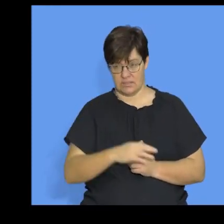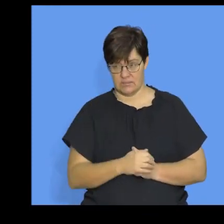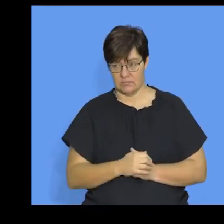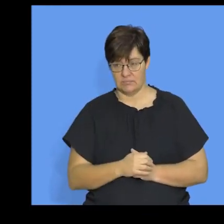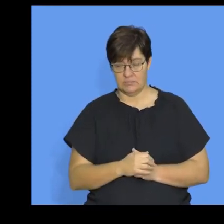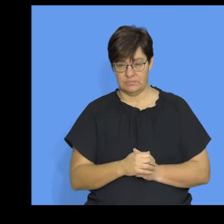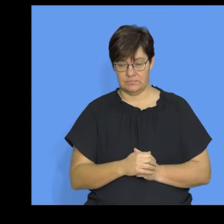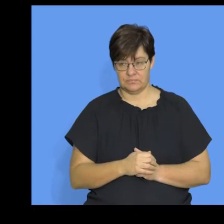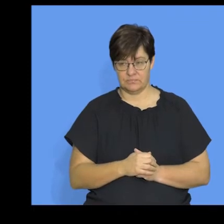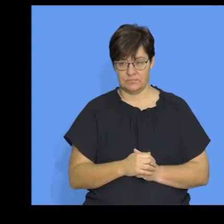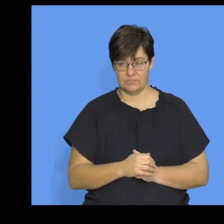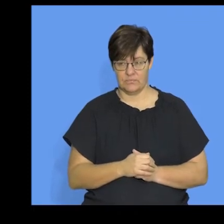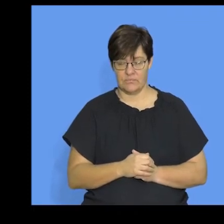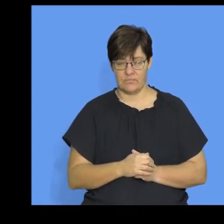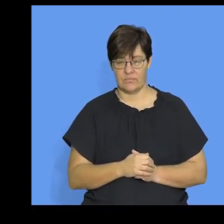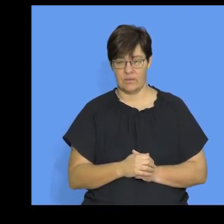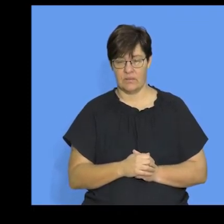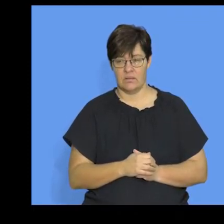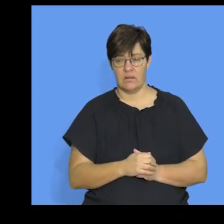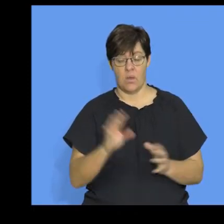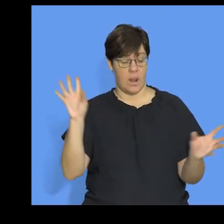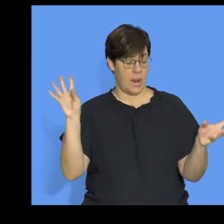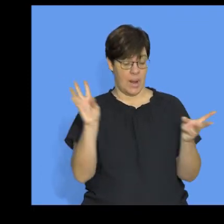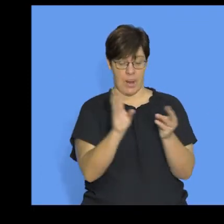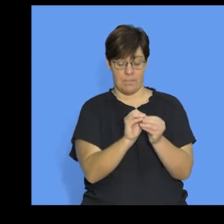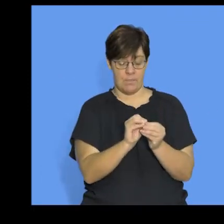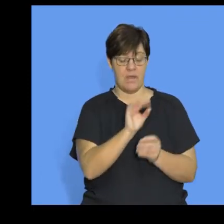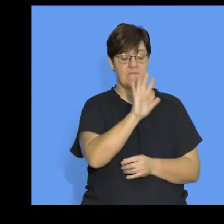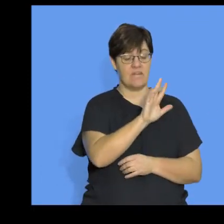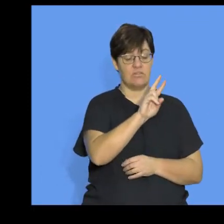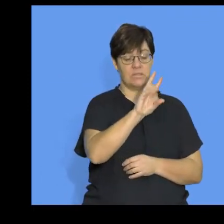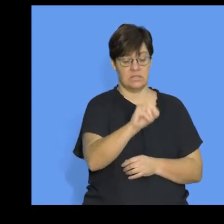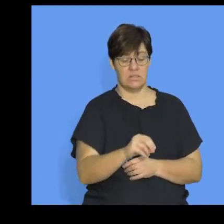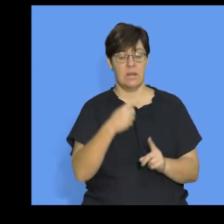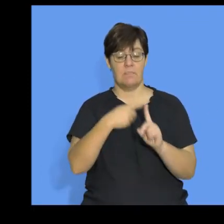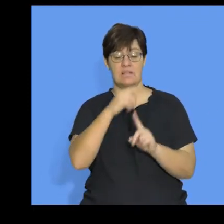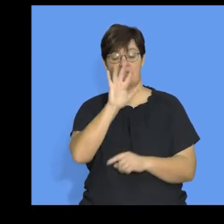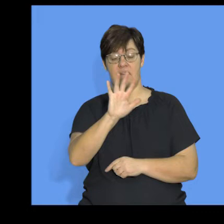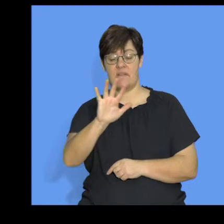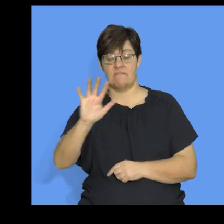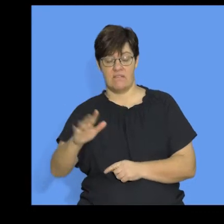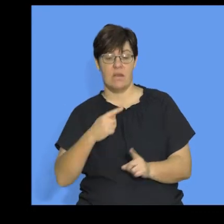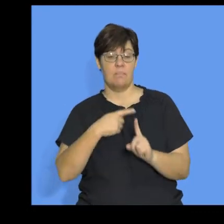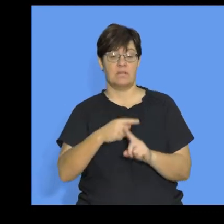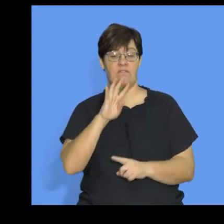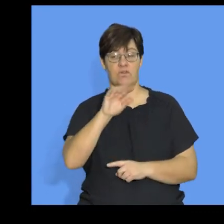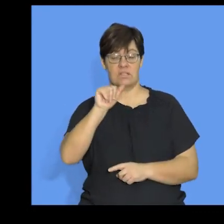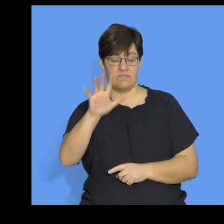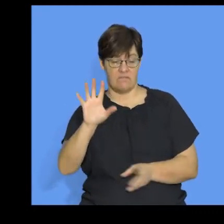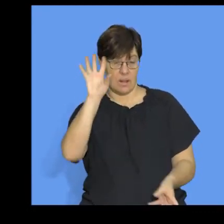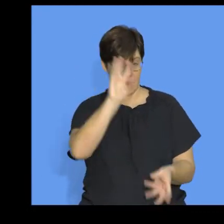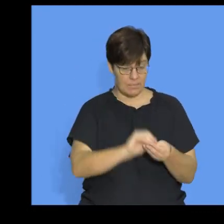465. Okay, so if you now add 520 plus 555 plus your 465, it's going to give you a